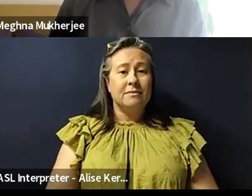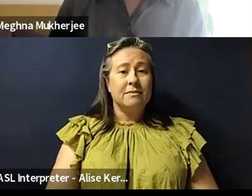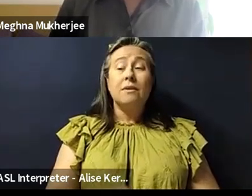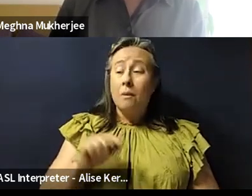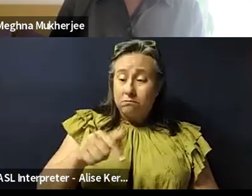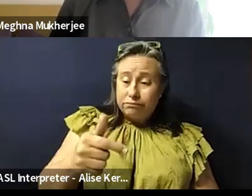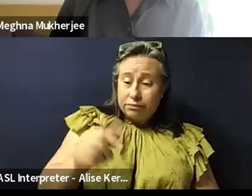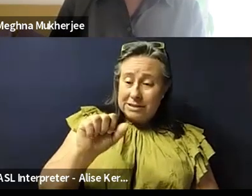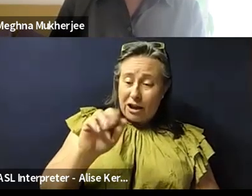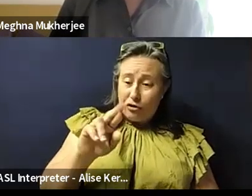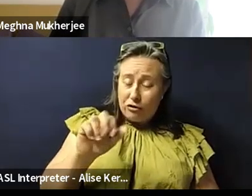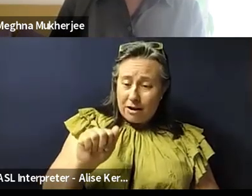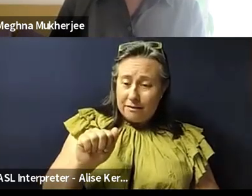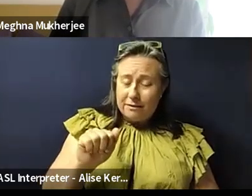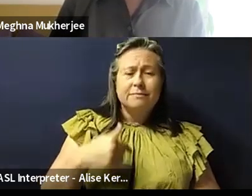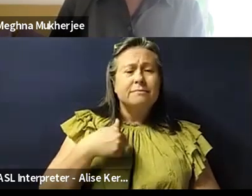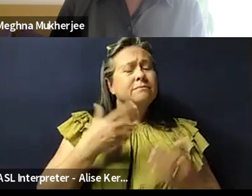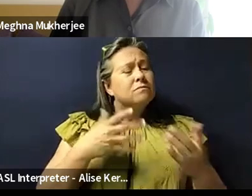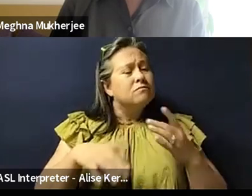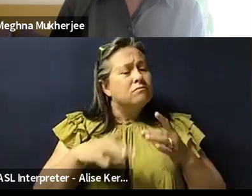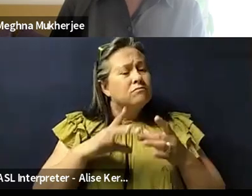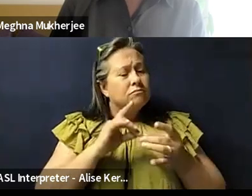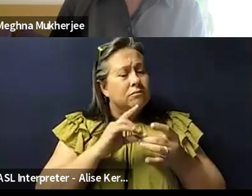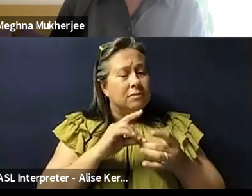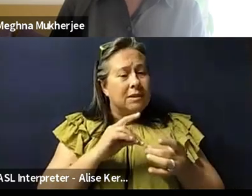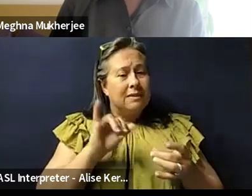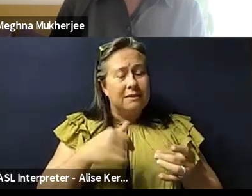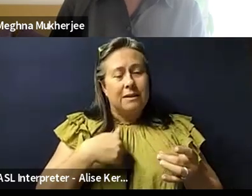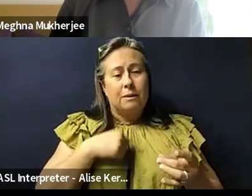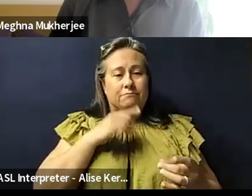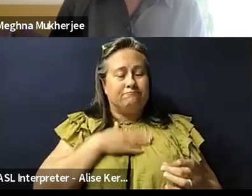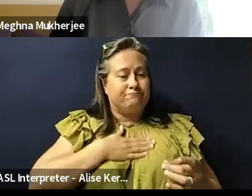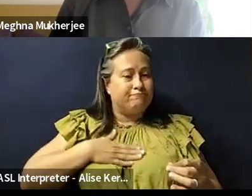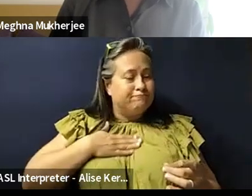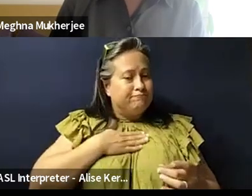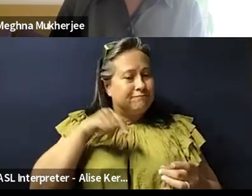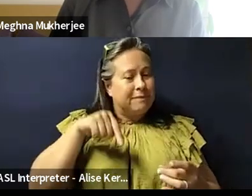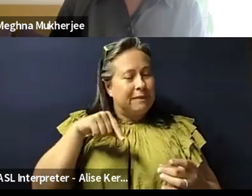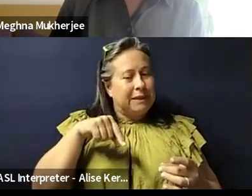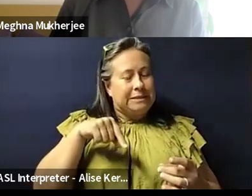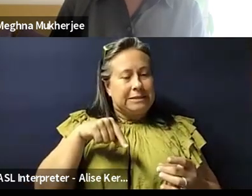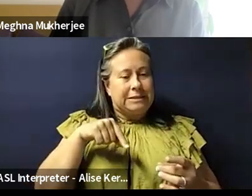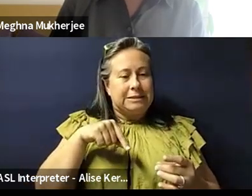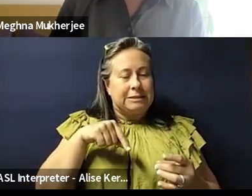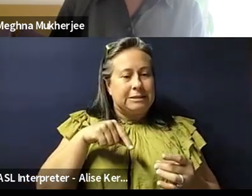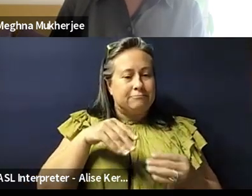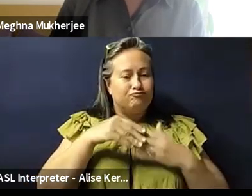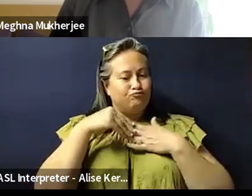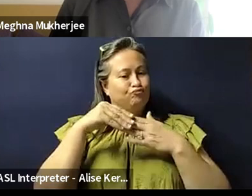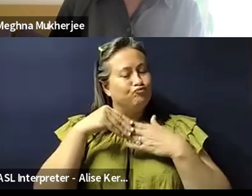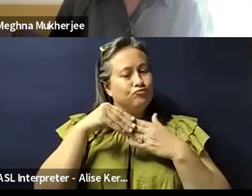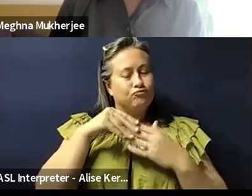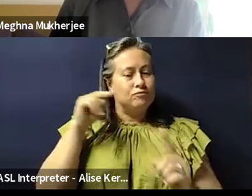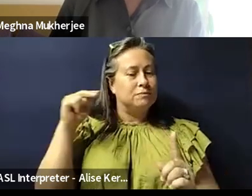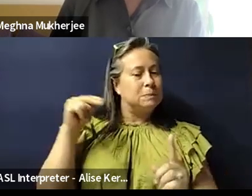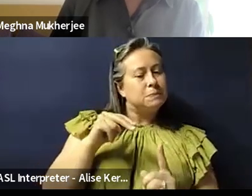Go ahead, Sarah. I just want to say that I really appreciate the sort of temporality perspective. And I think that it does tie